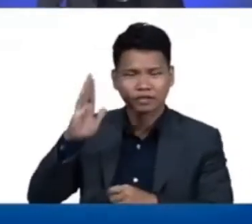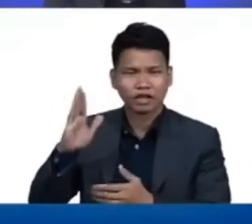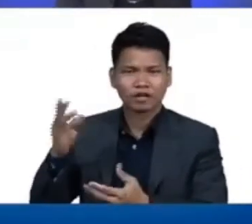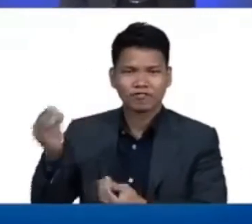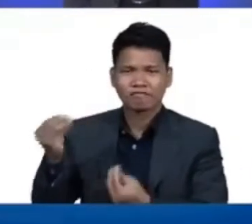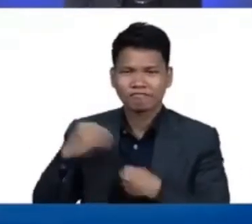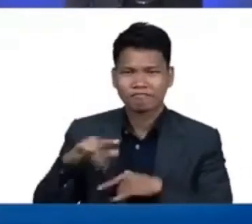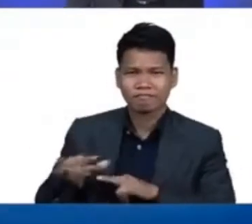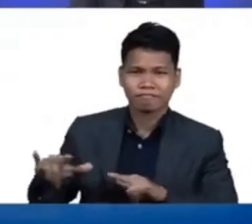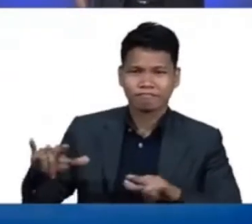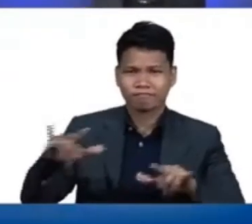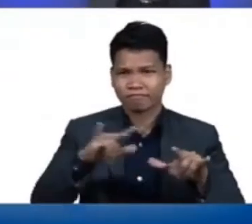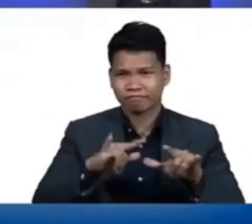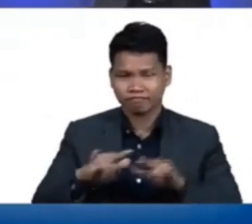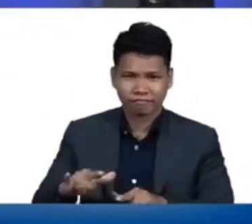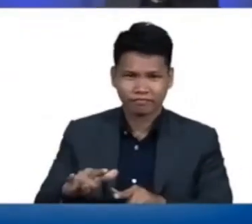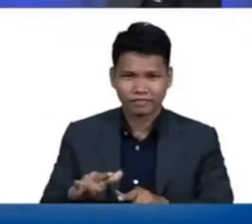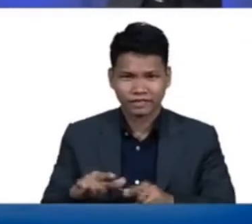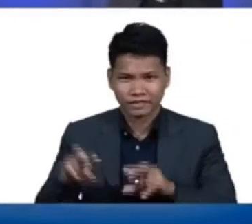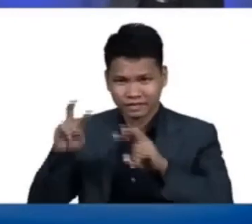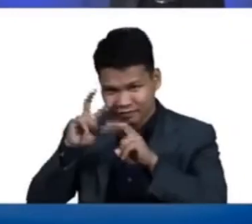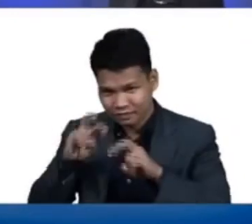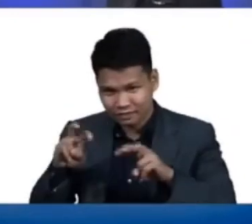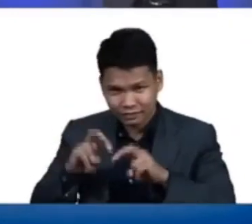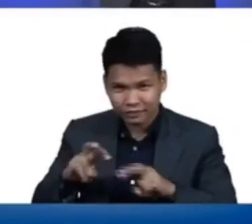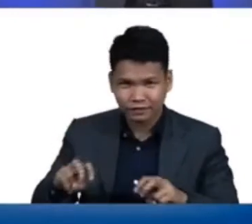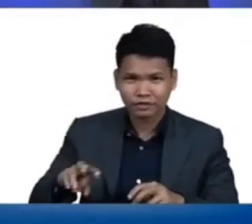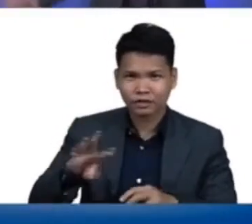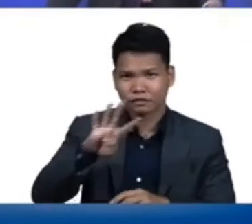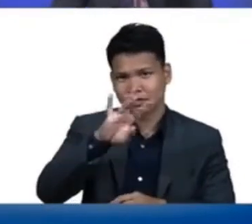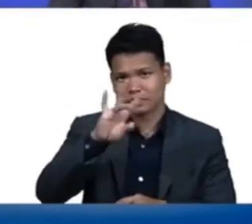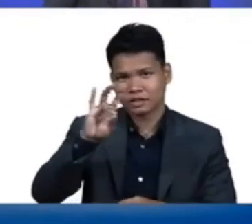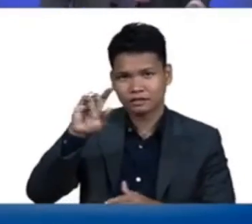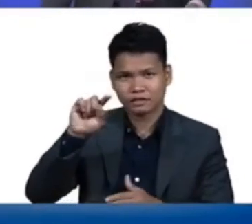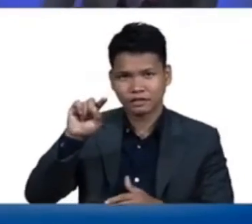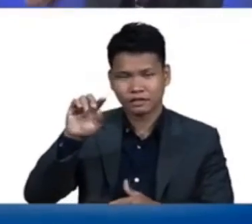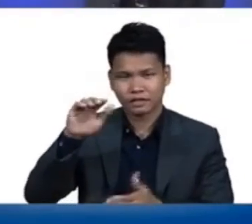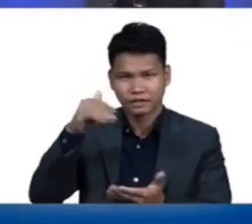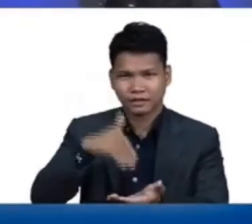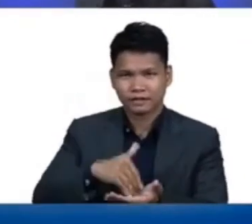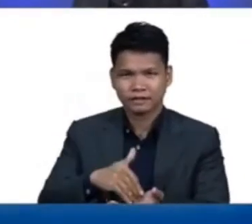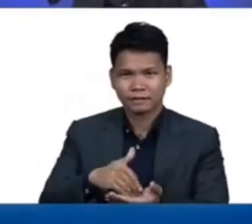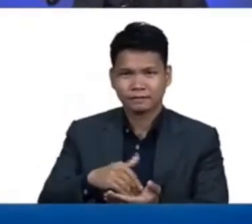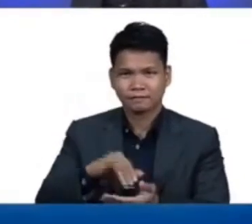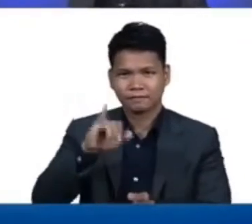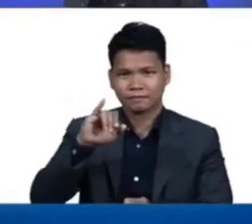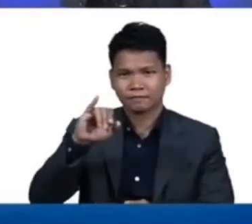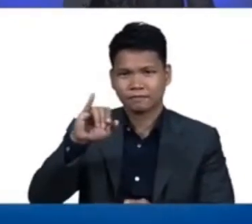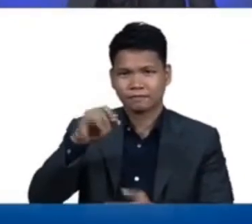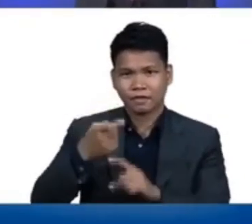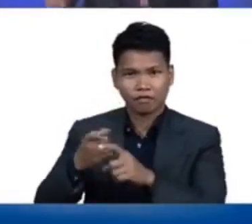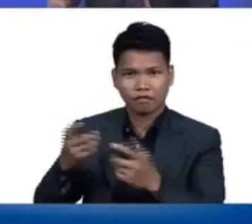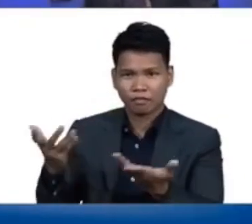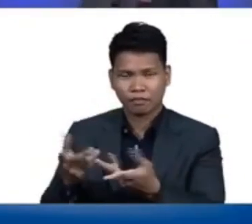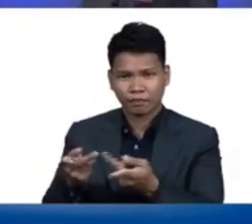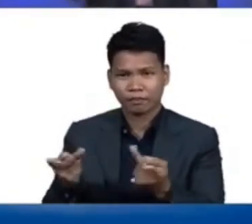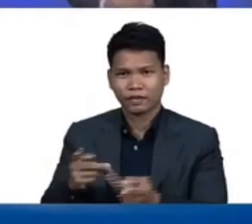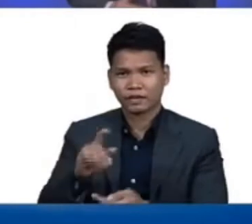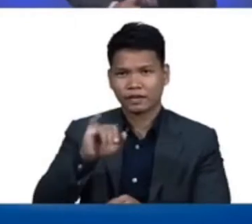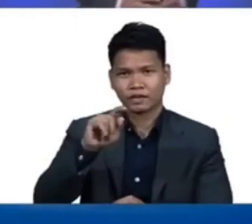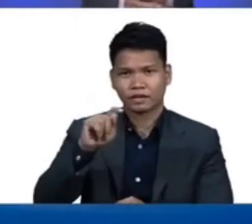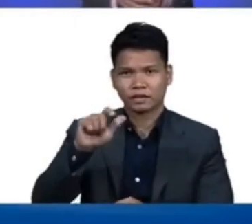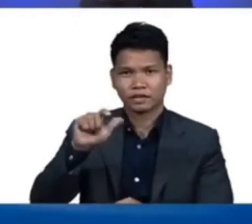ating Diyos. A survey of 42,000 Italians found that person with the highest